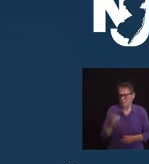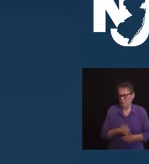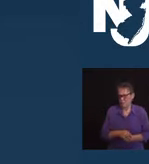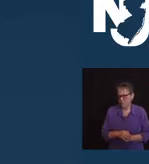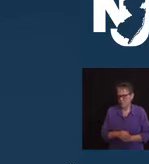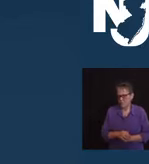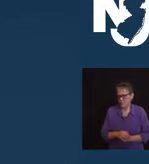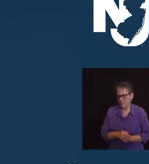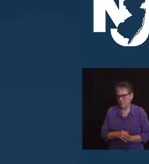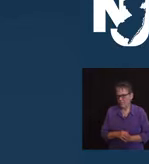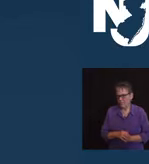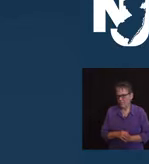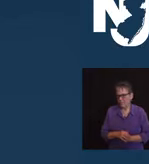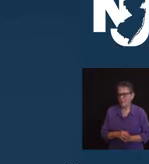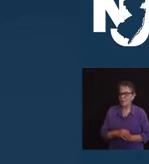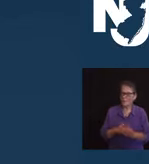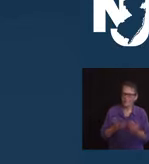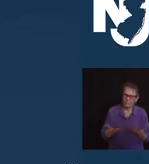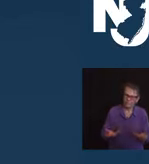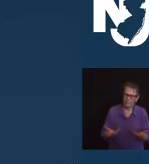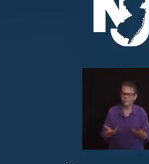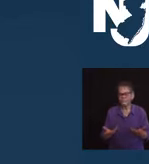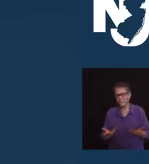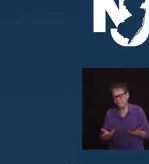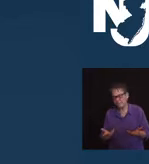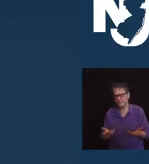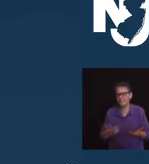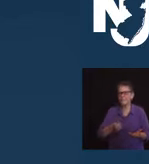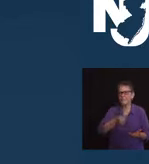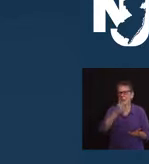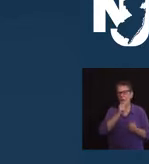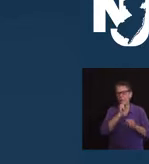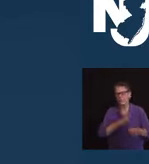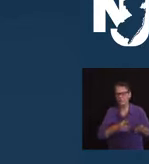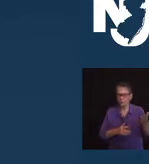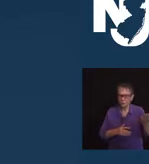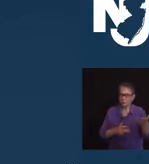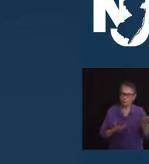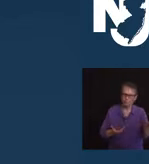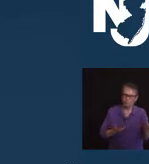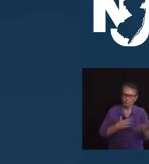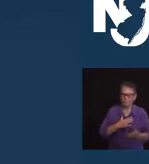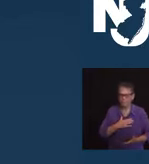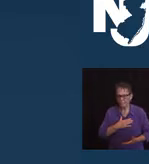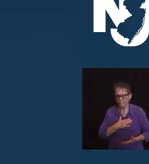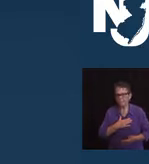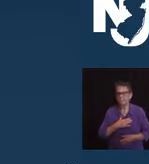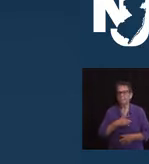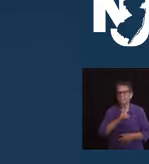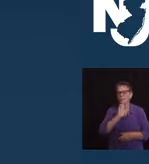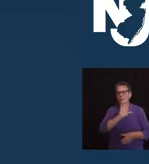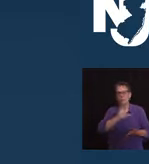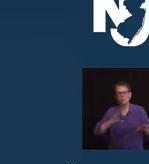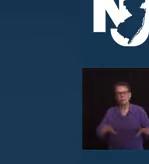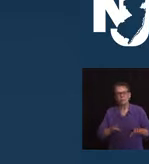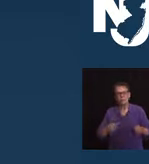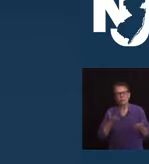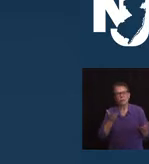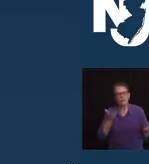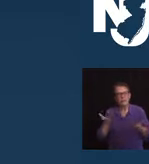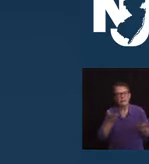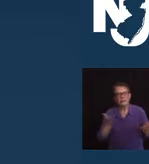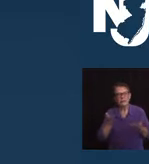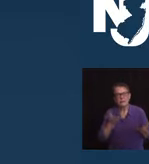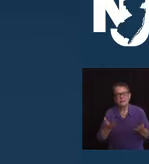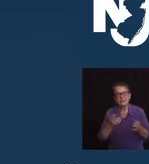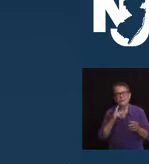Marie. We pray for God to bless Vincent, and we thank him for his service to our nation and to his community, and may God bless